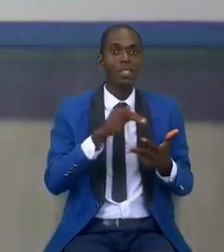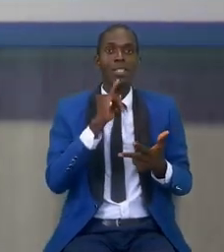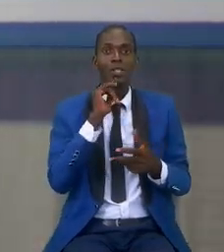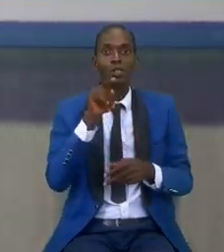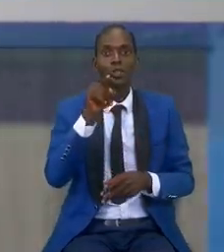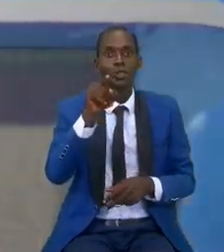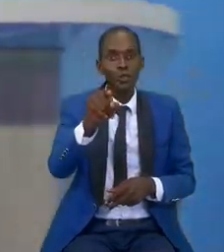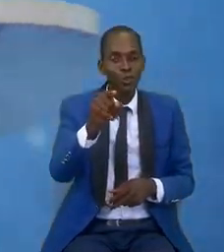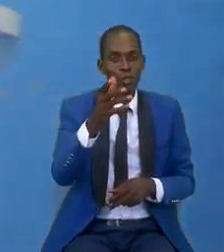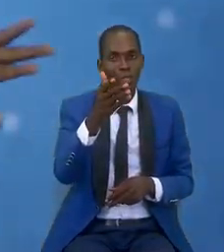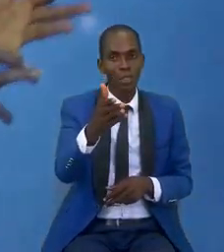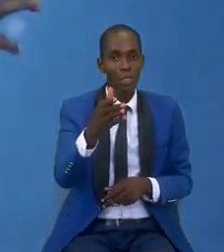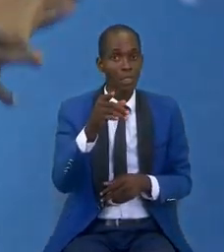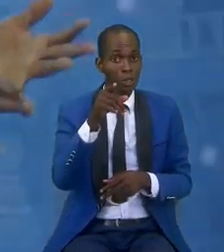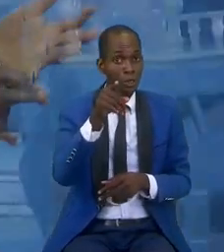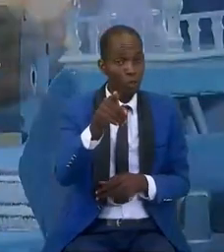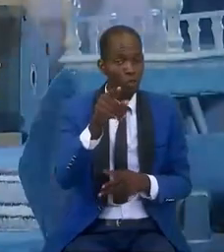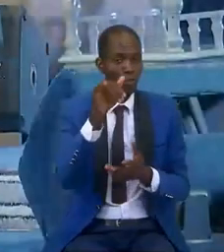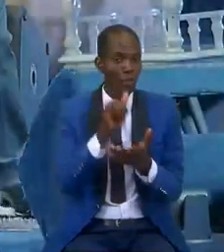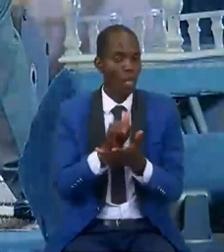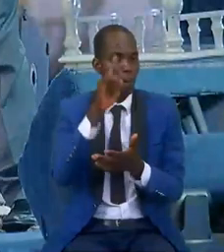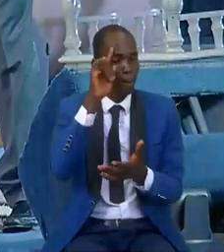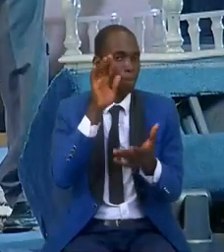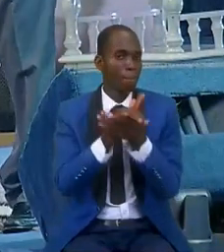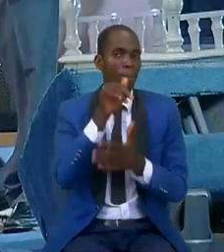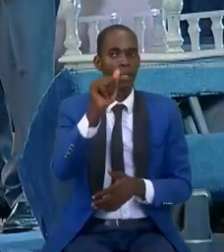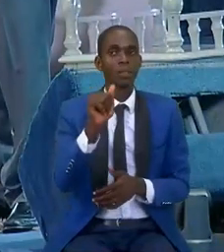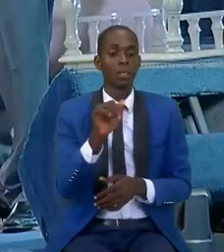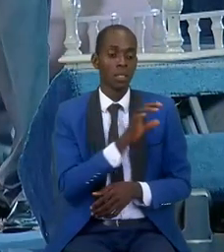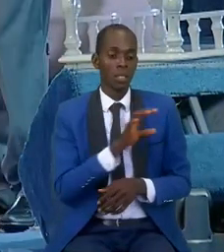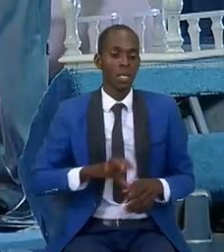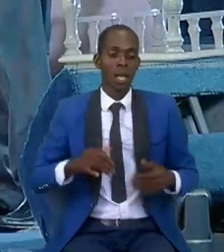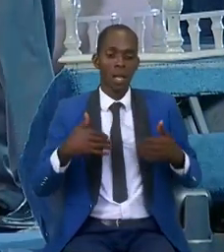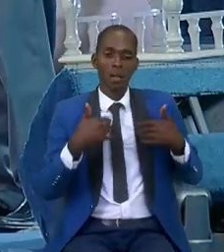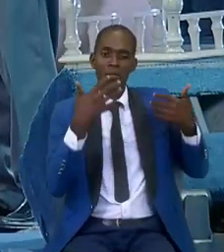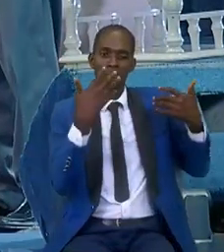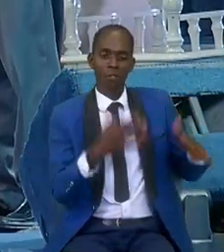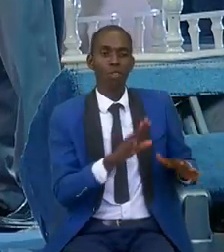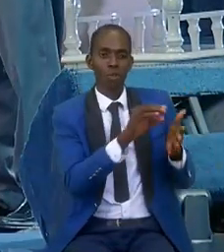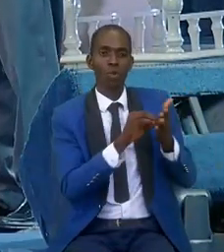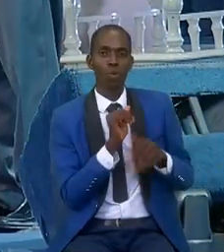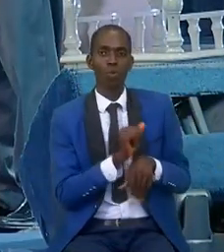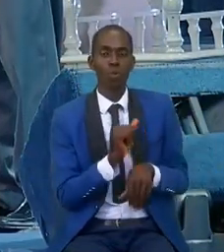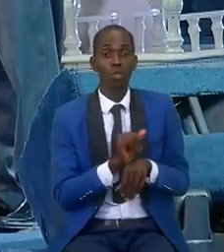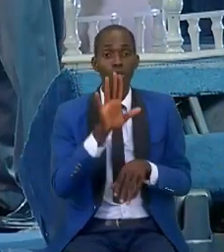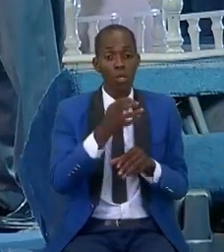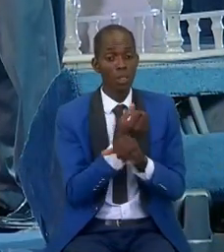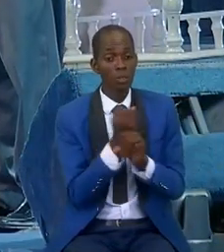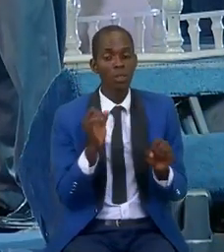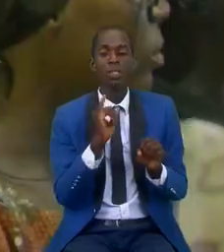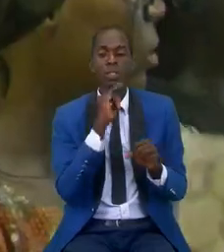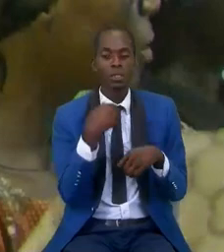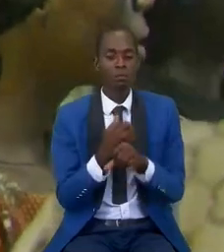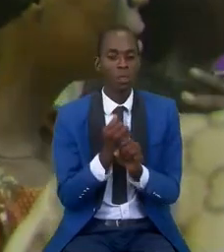has done his part your salvation is available your healing is available my